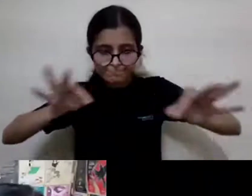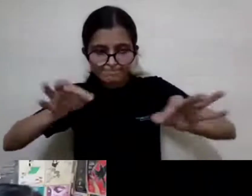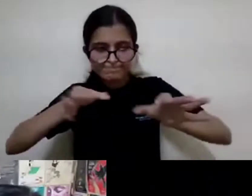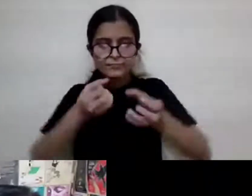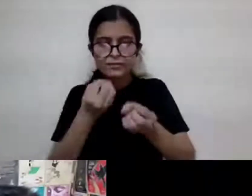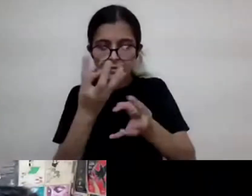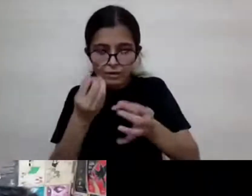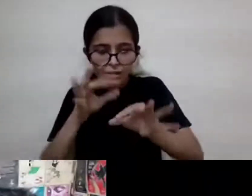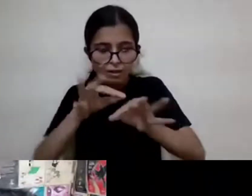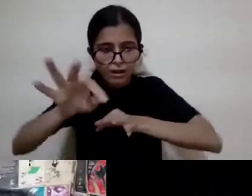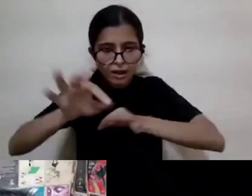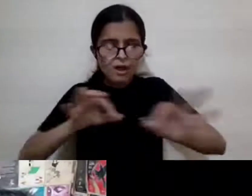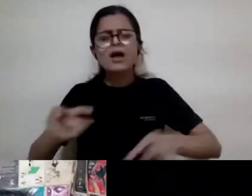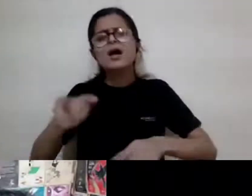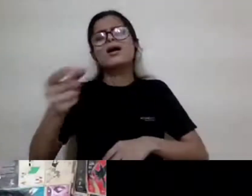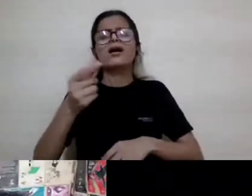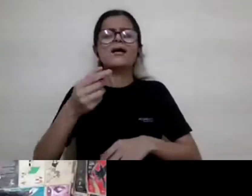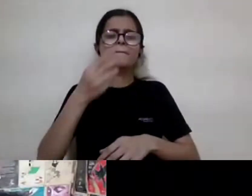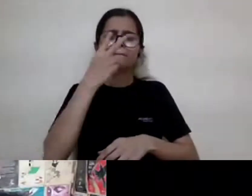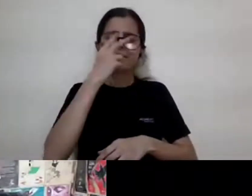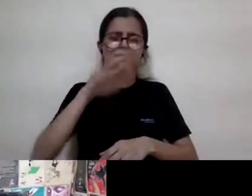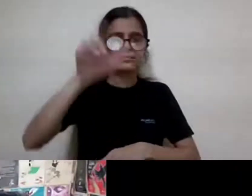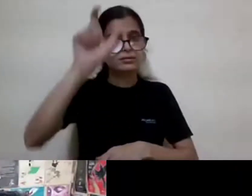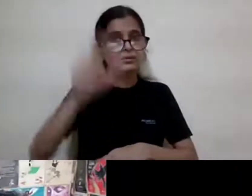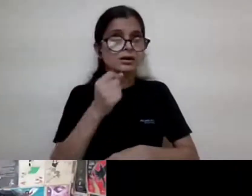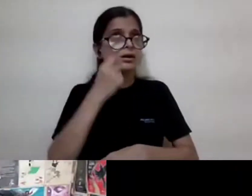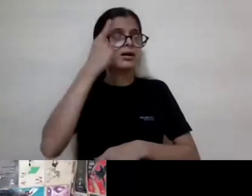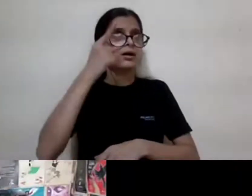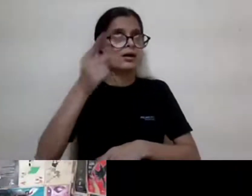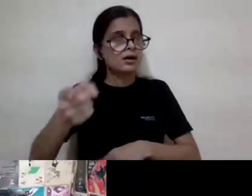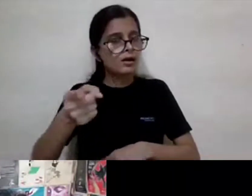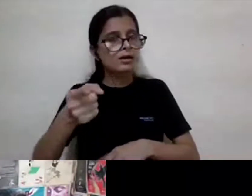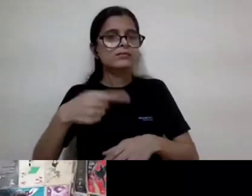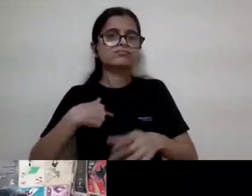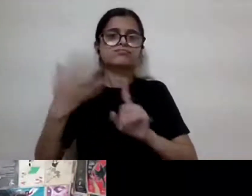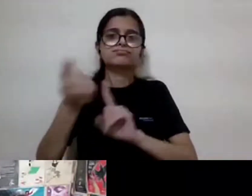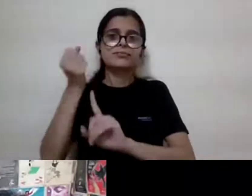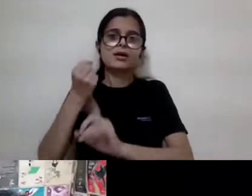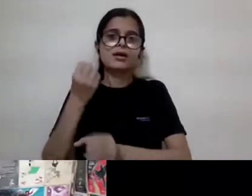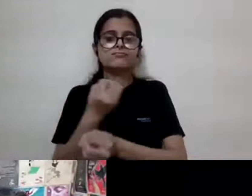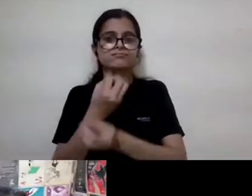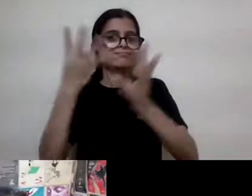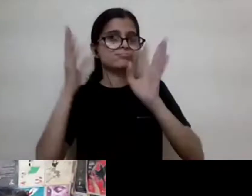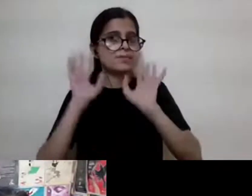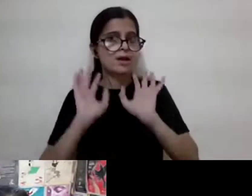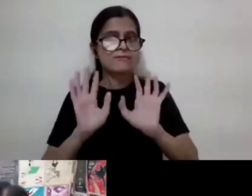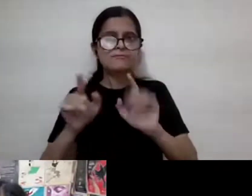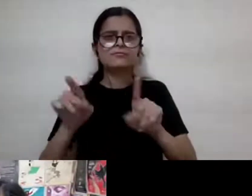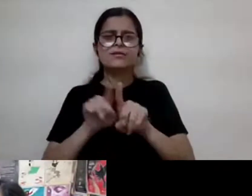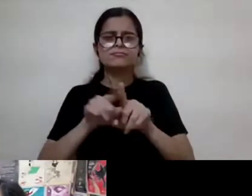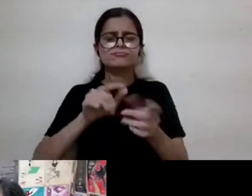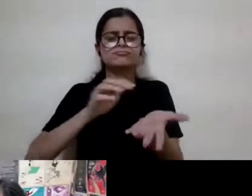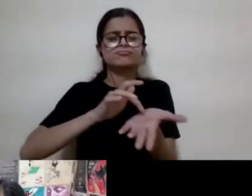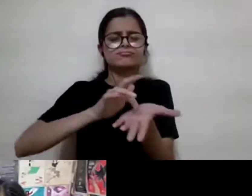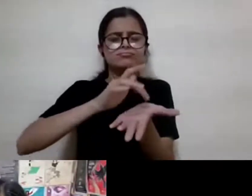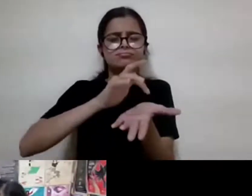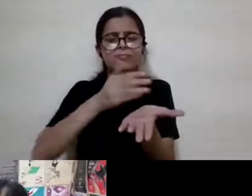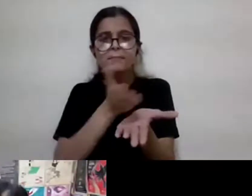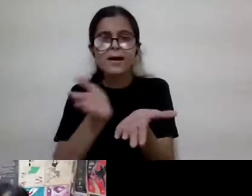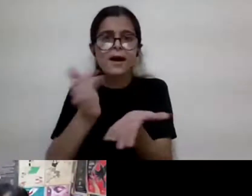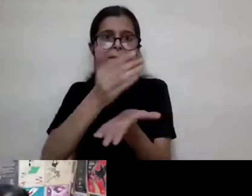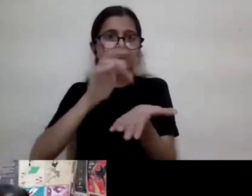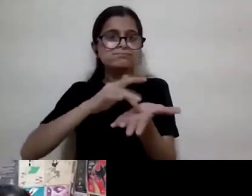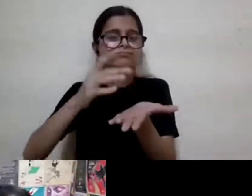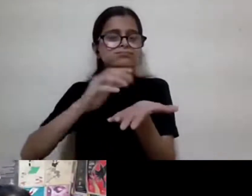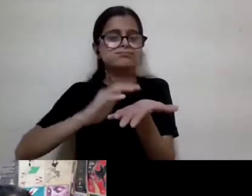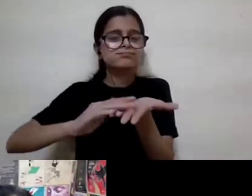to blind people, you can achieve a lot. And then this tangible object is just a map to make it easier to